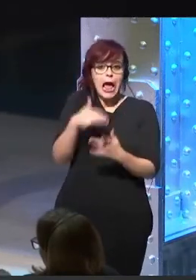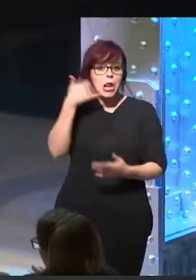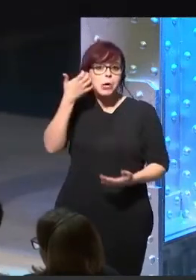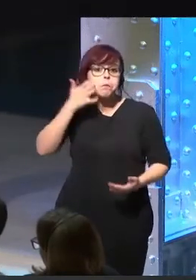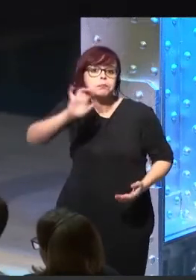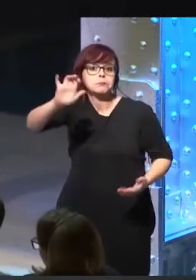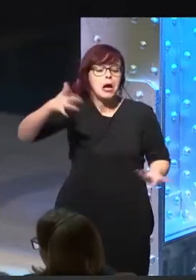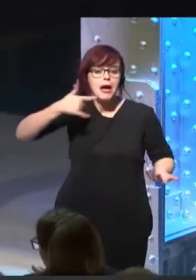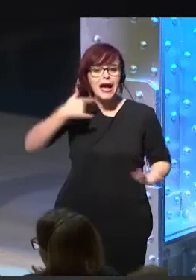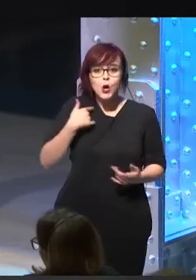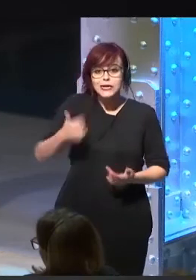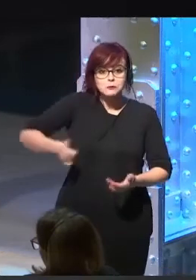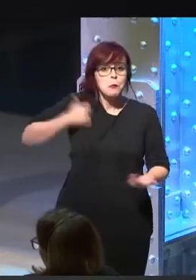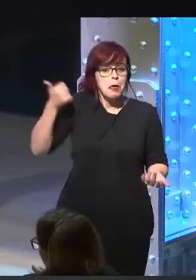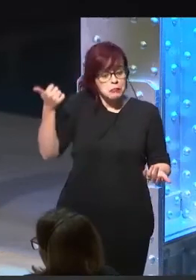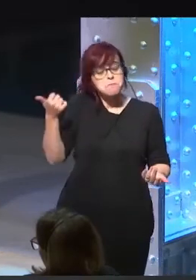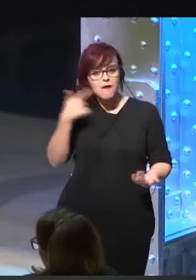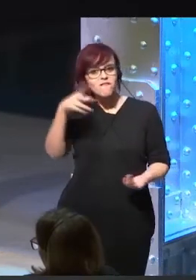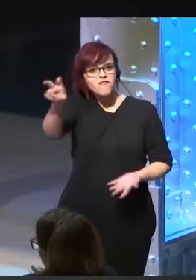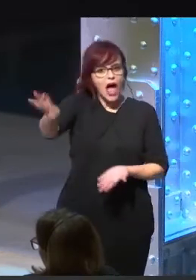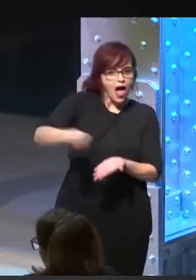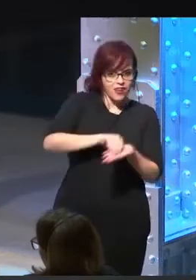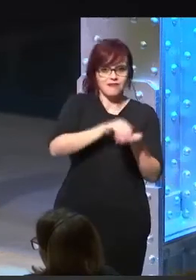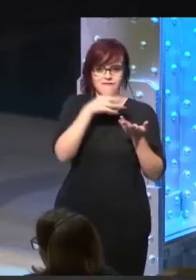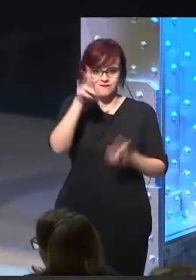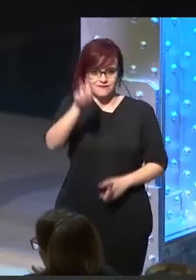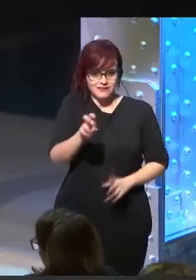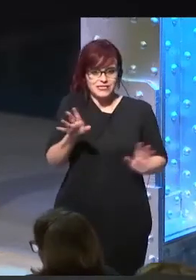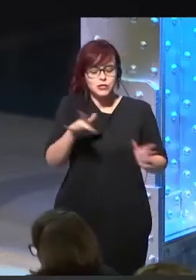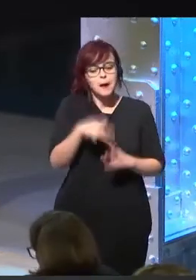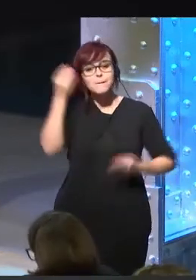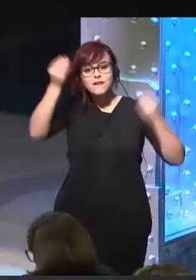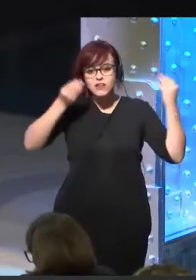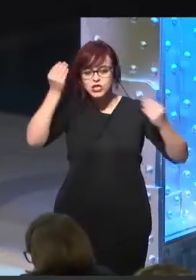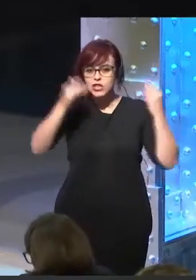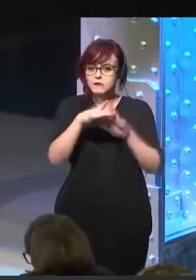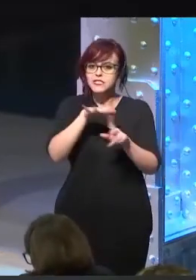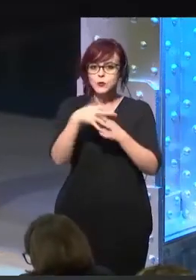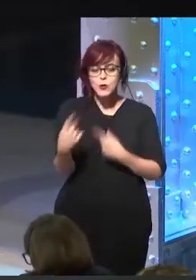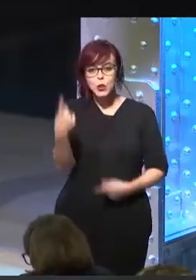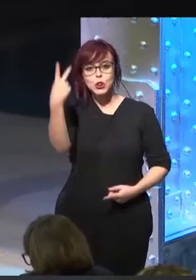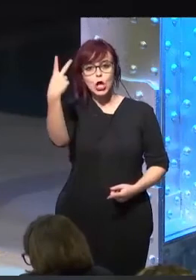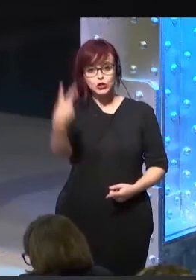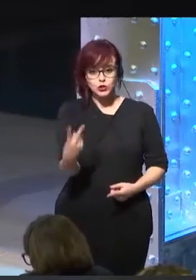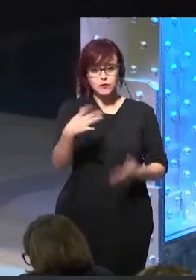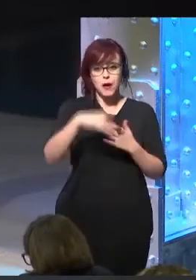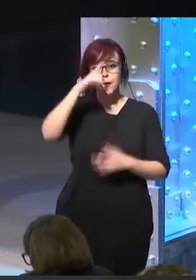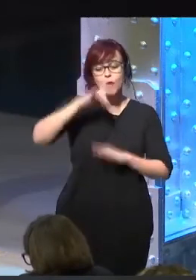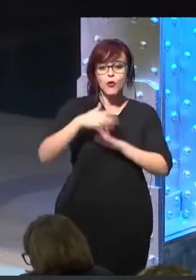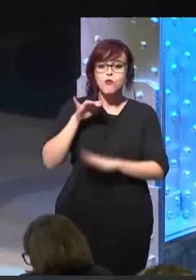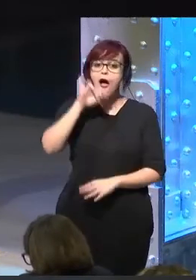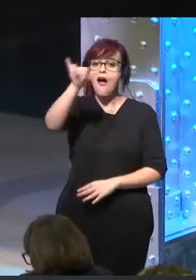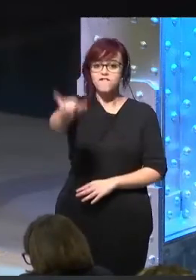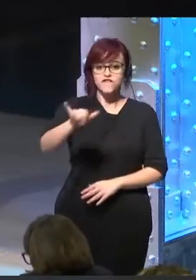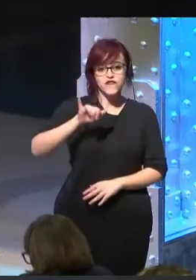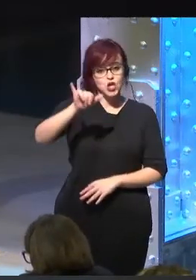reflect two ways. I remember the first time, I was on an aeroplane, and it was the moment when the